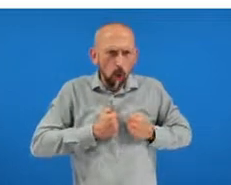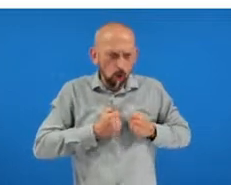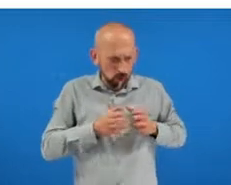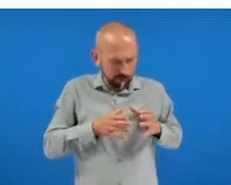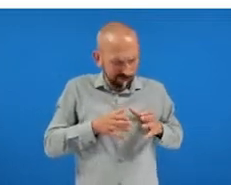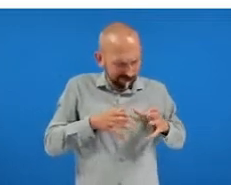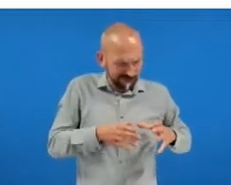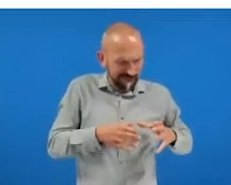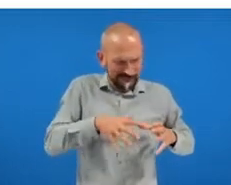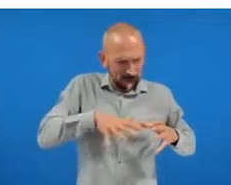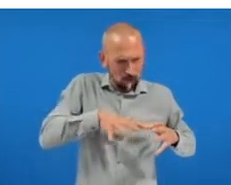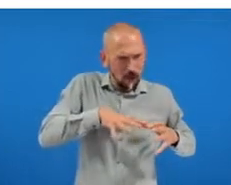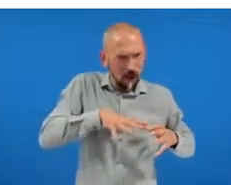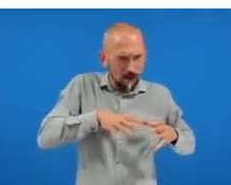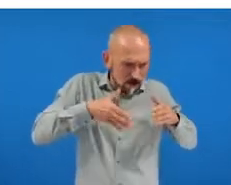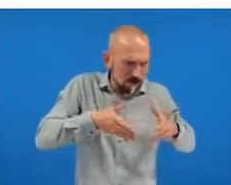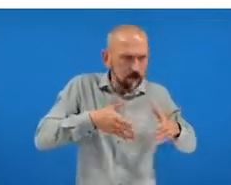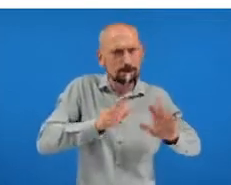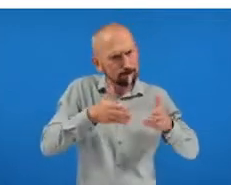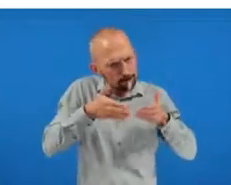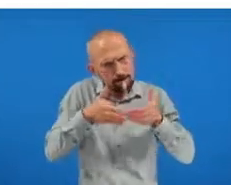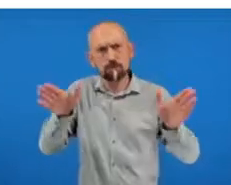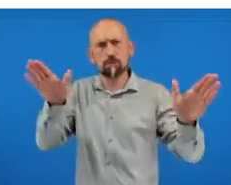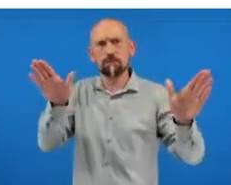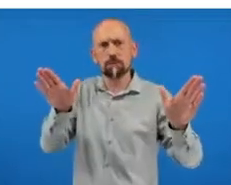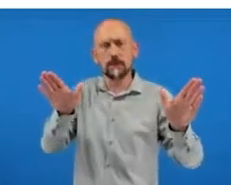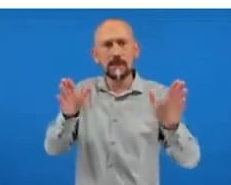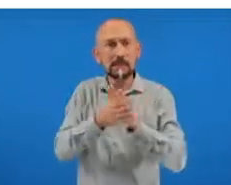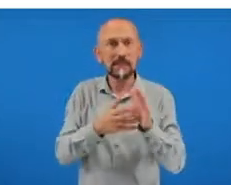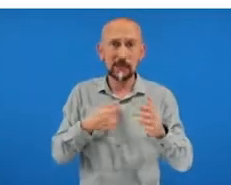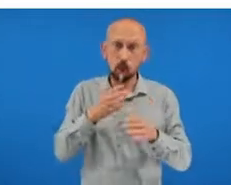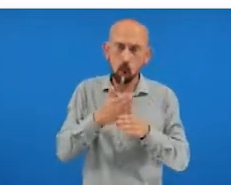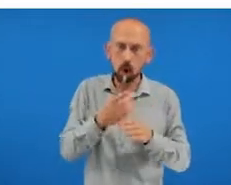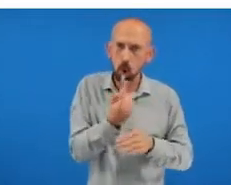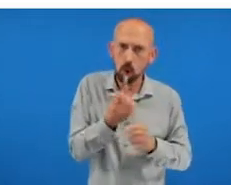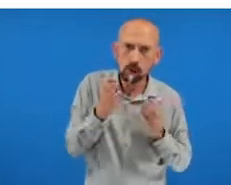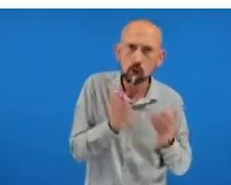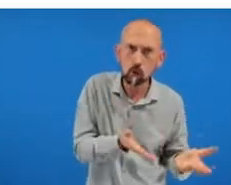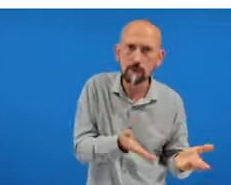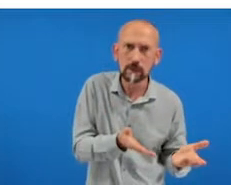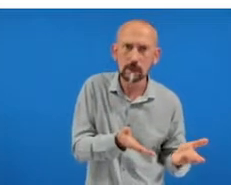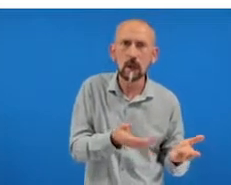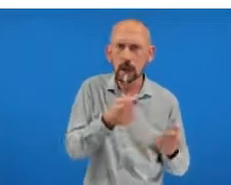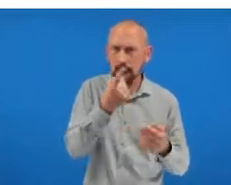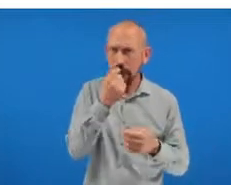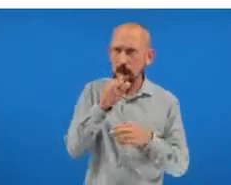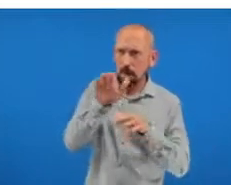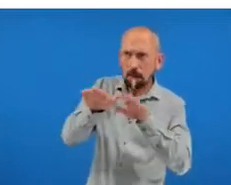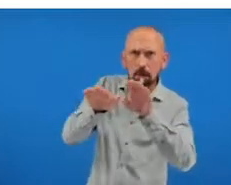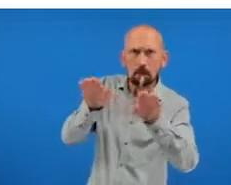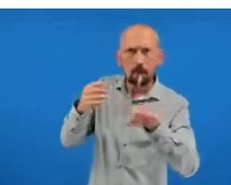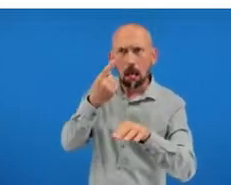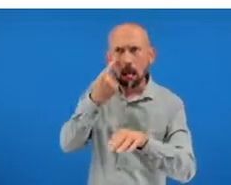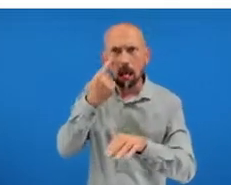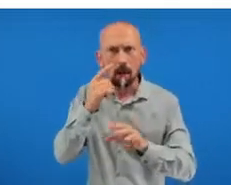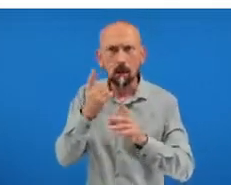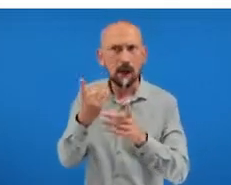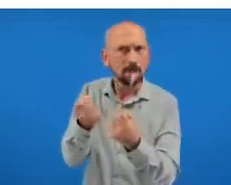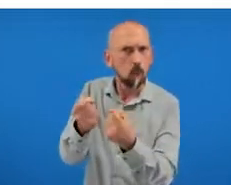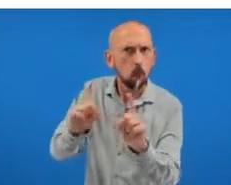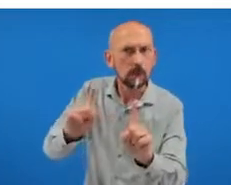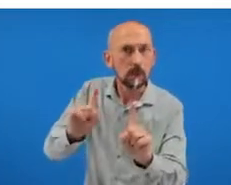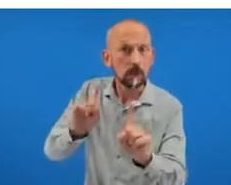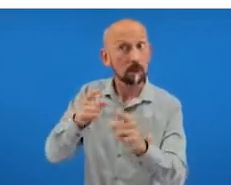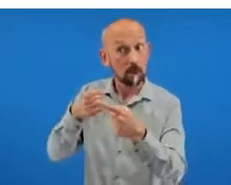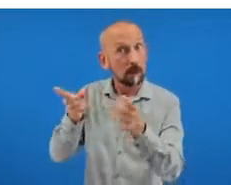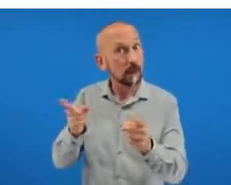let that stop you going and finding out what's going on in other places. And people will be interested in talking to you about that. And